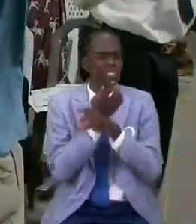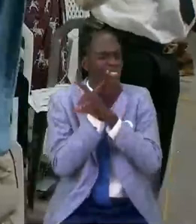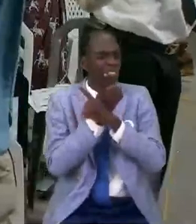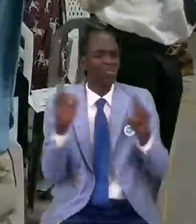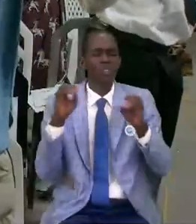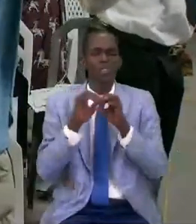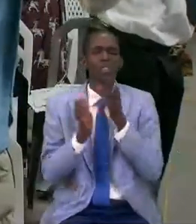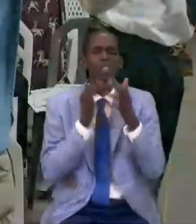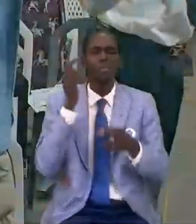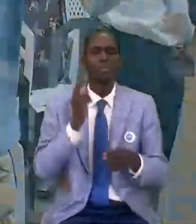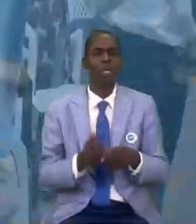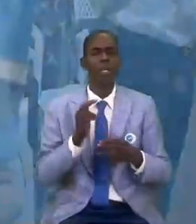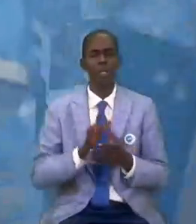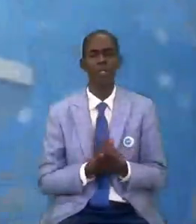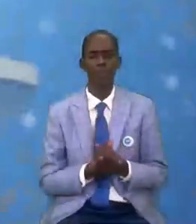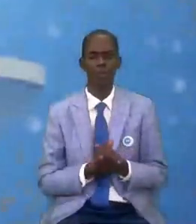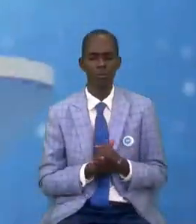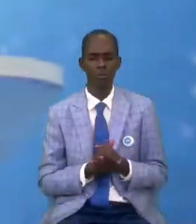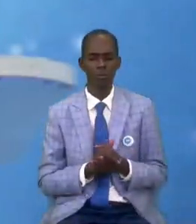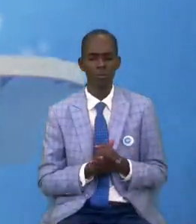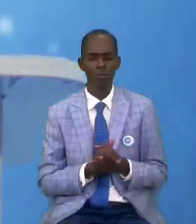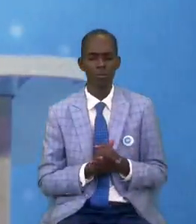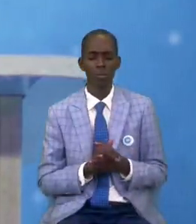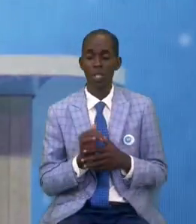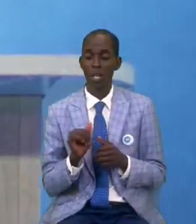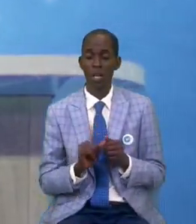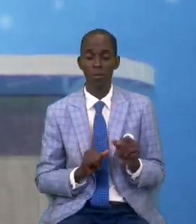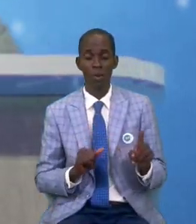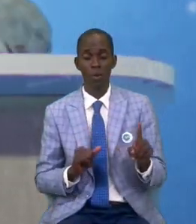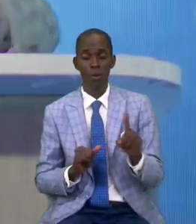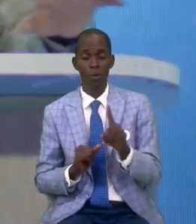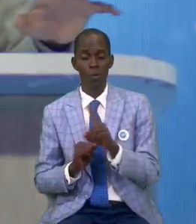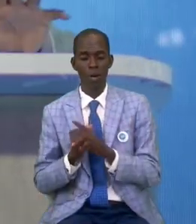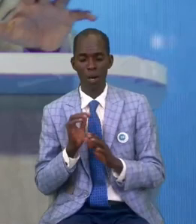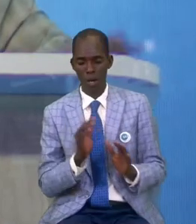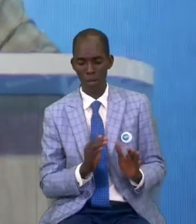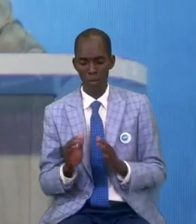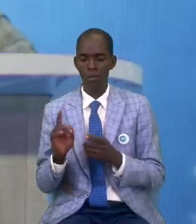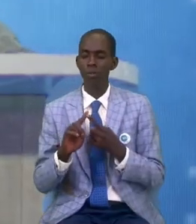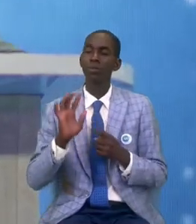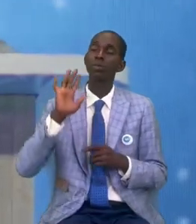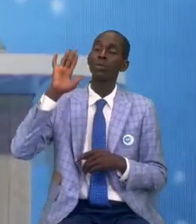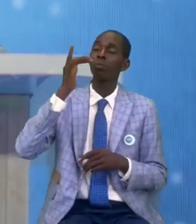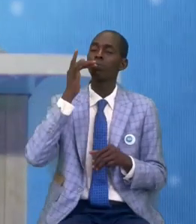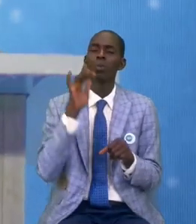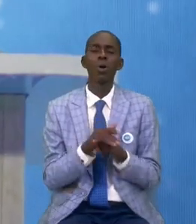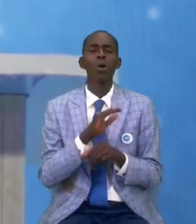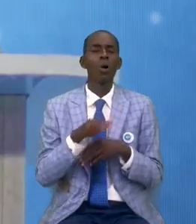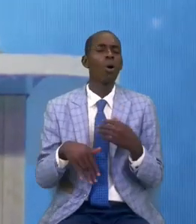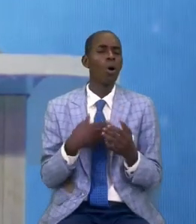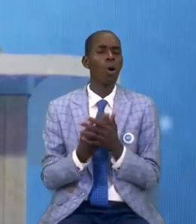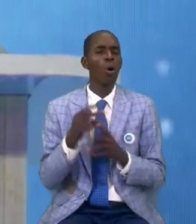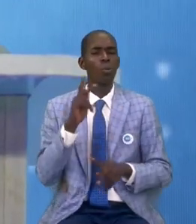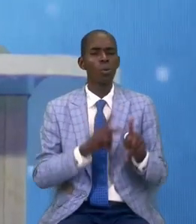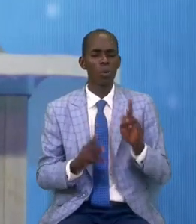Everyone according to your promise, all people according to your promise, all categories of challenges and